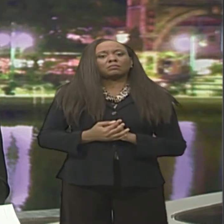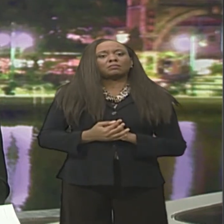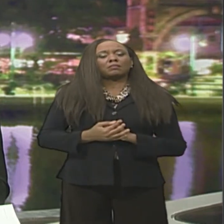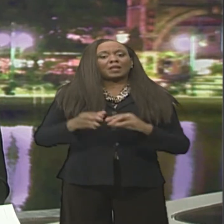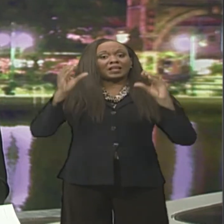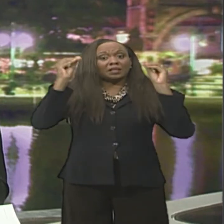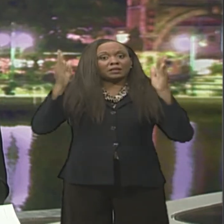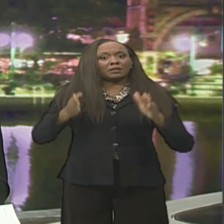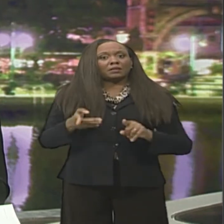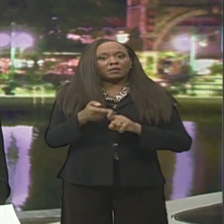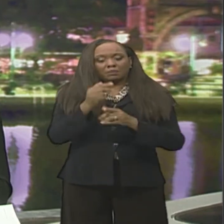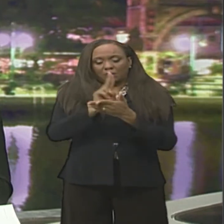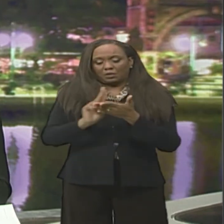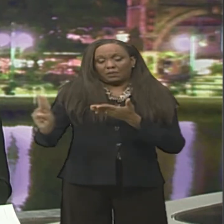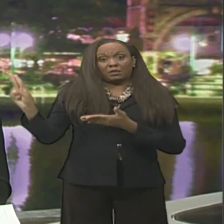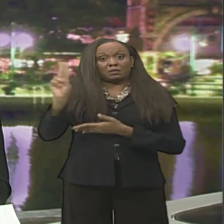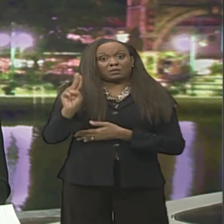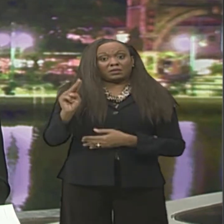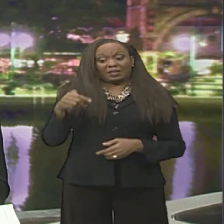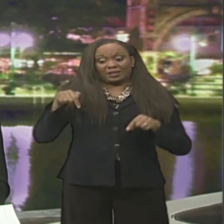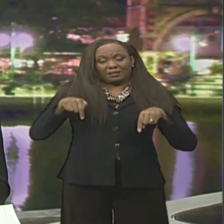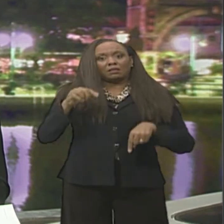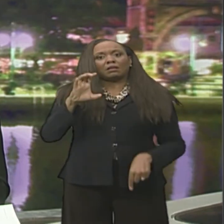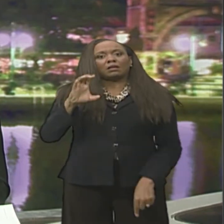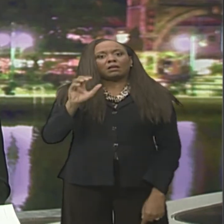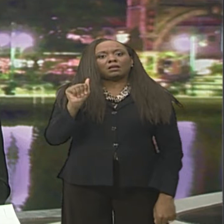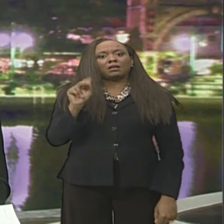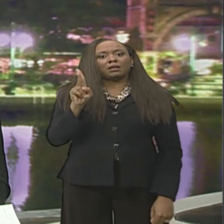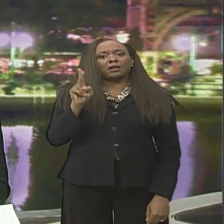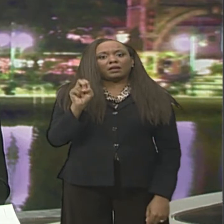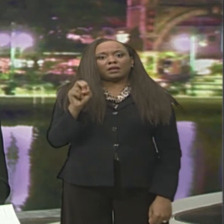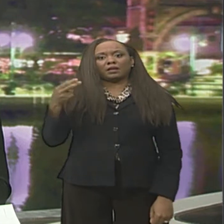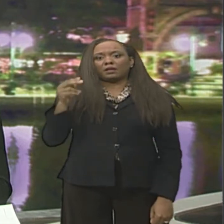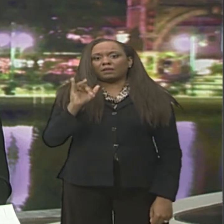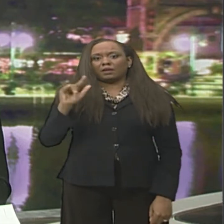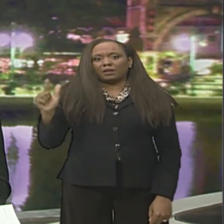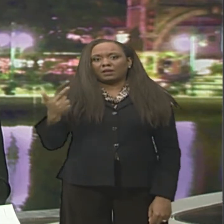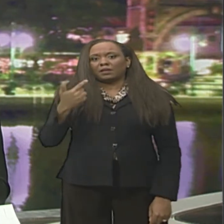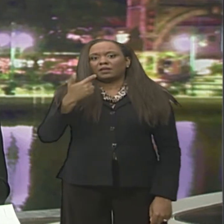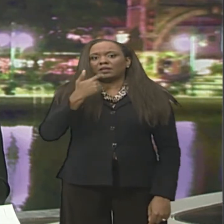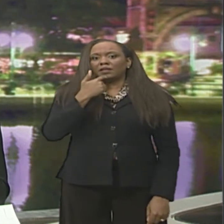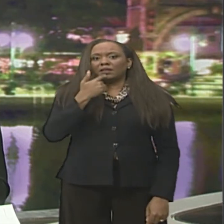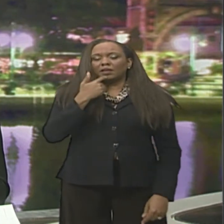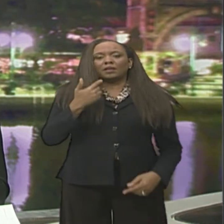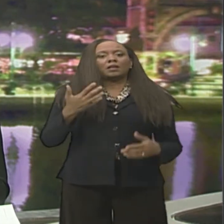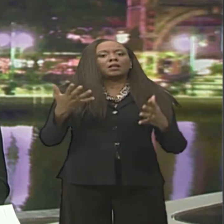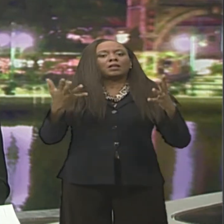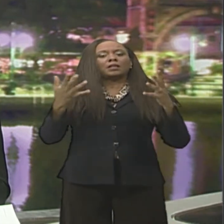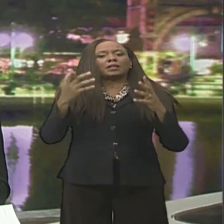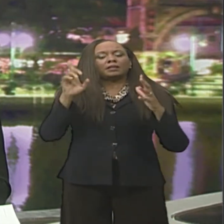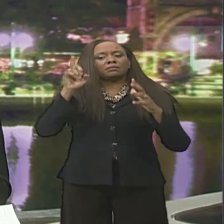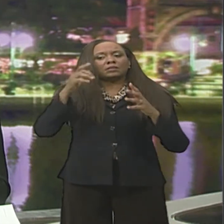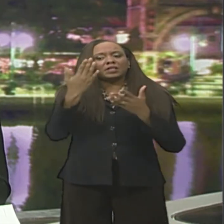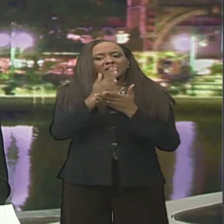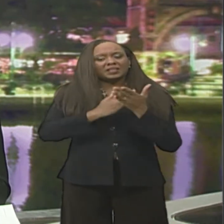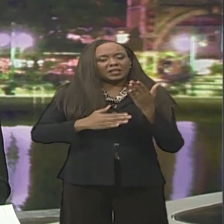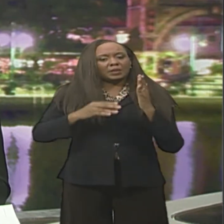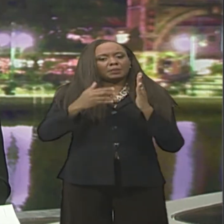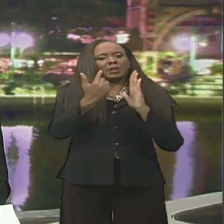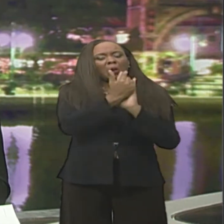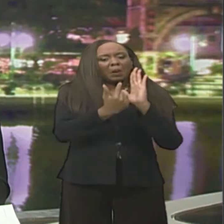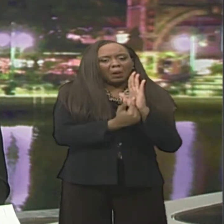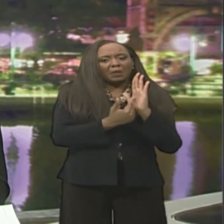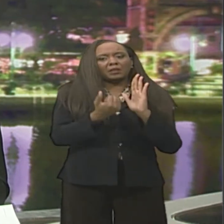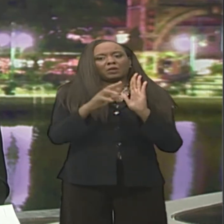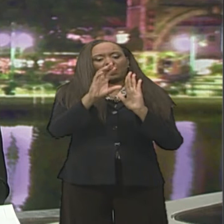Cave Hill, Dr. David Berry, says the Inter-American Court has in the past called on countries to get rid of the clause. Savings clauses